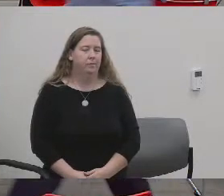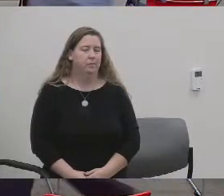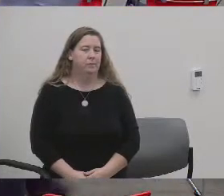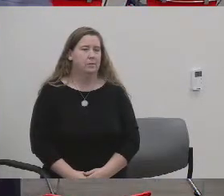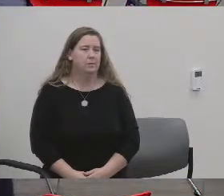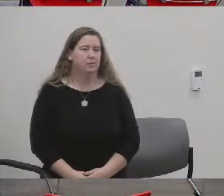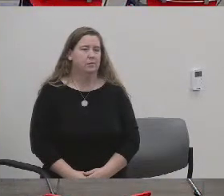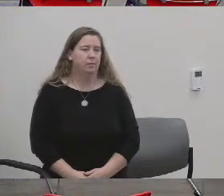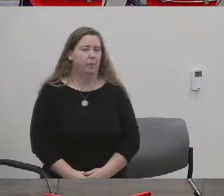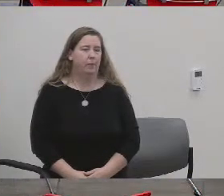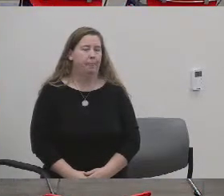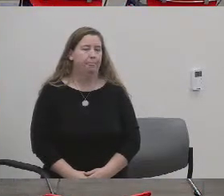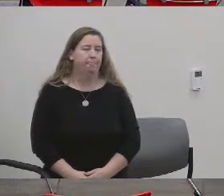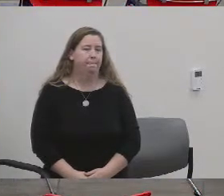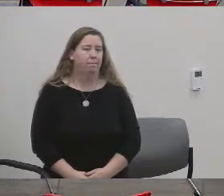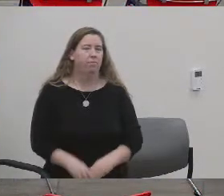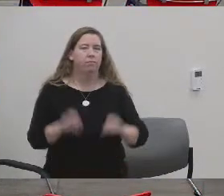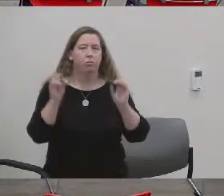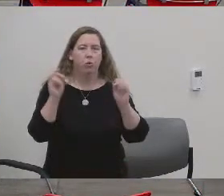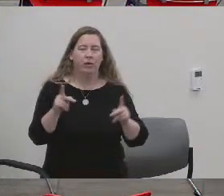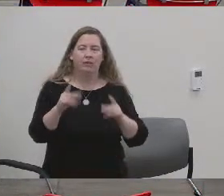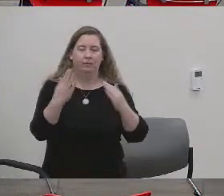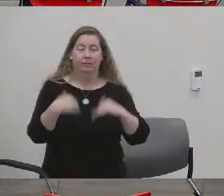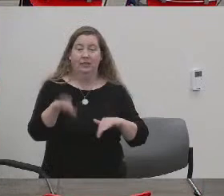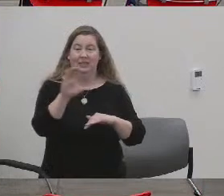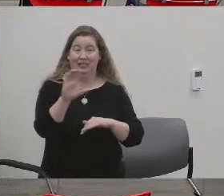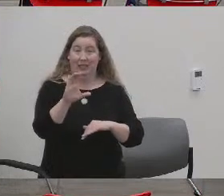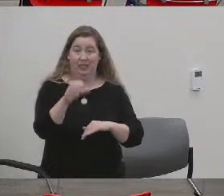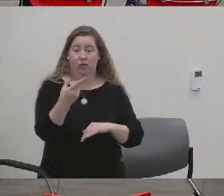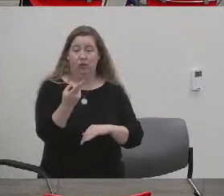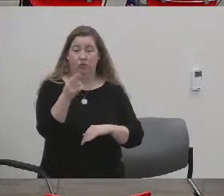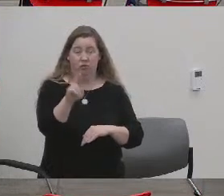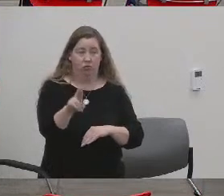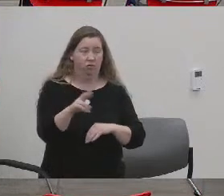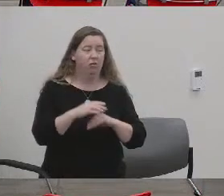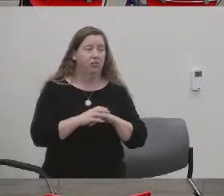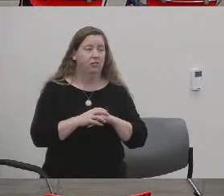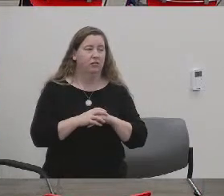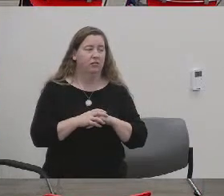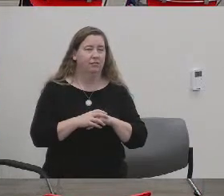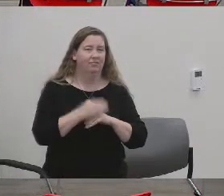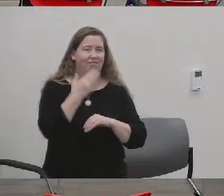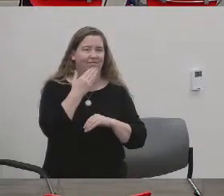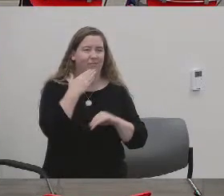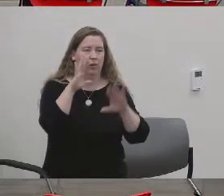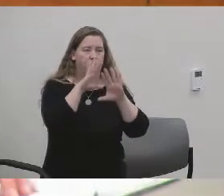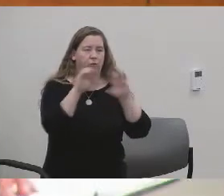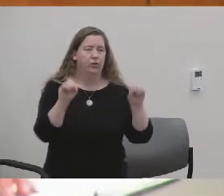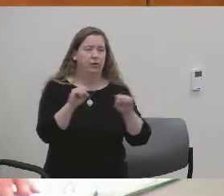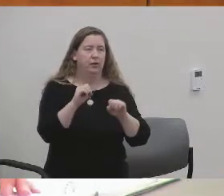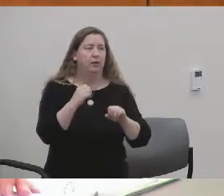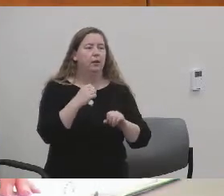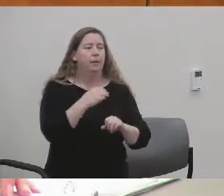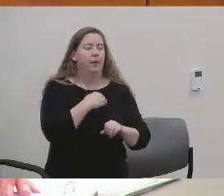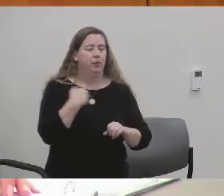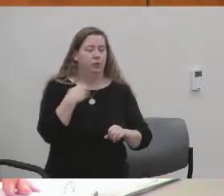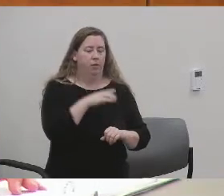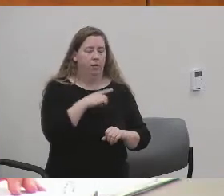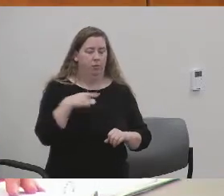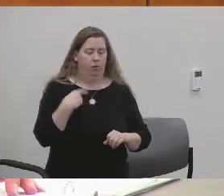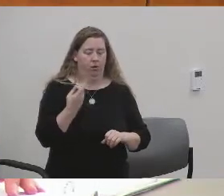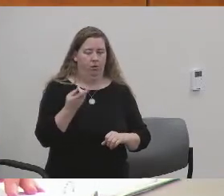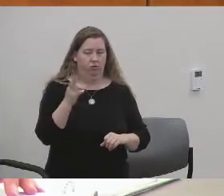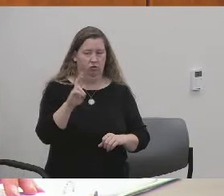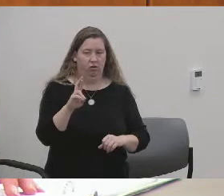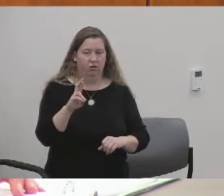Okay, we're going to move on to item C, Human Resources. Superintendent John Spicer. Thank you, President Ham, members of the board. Under Human